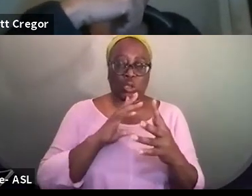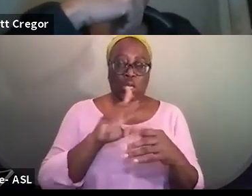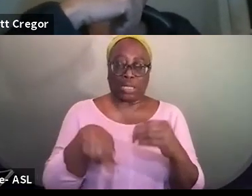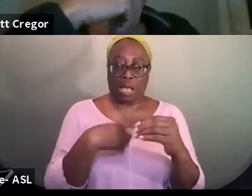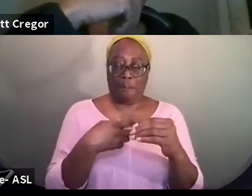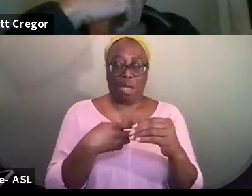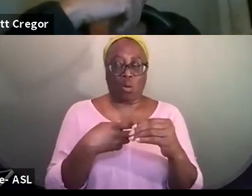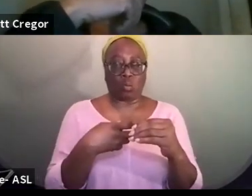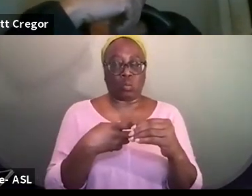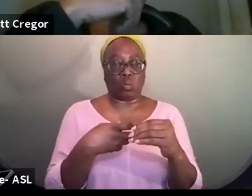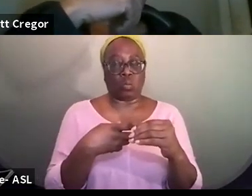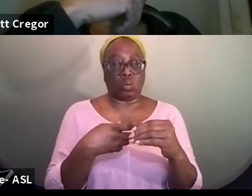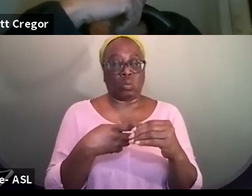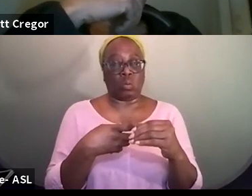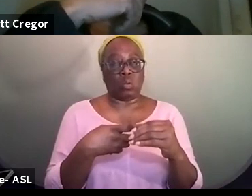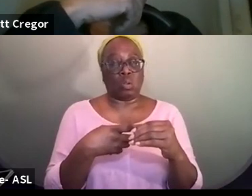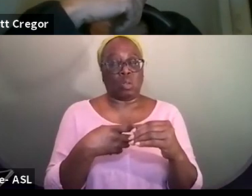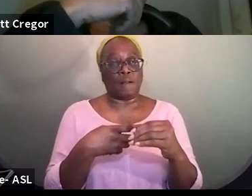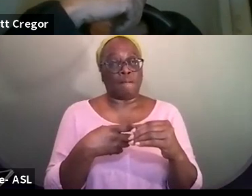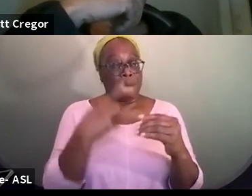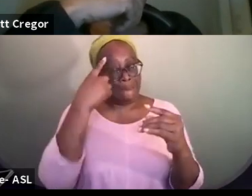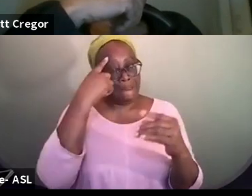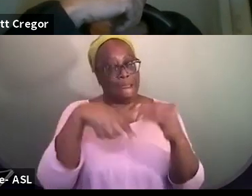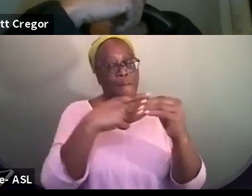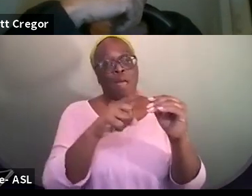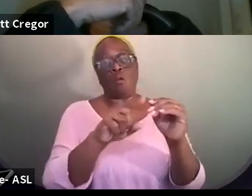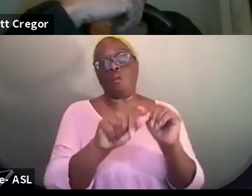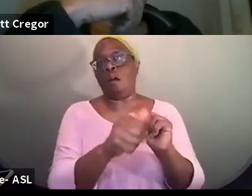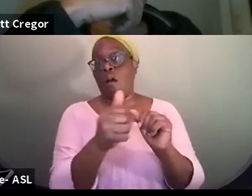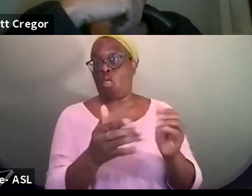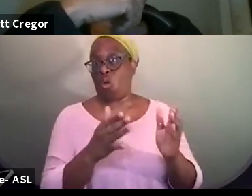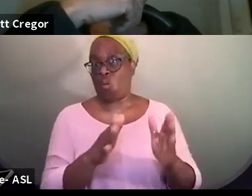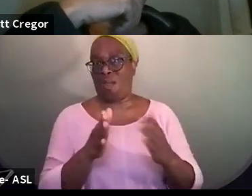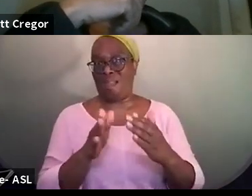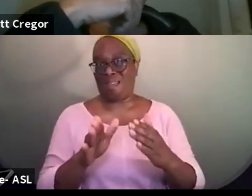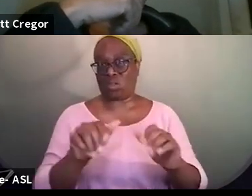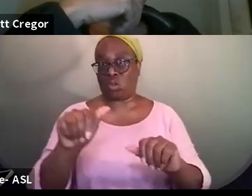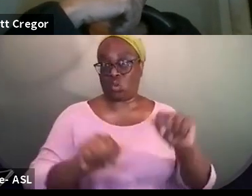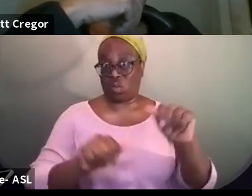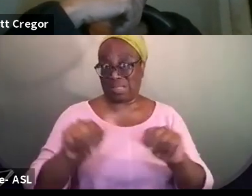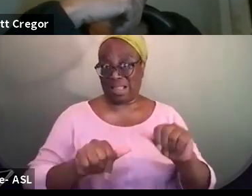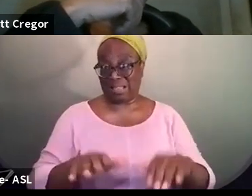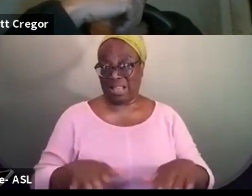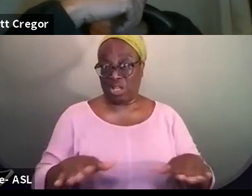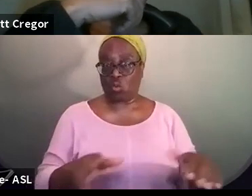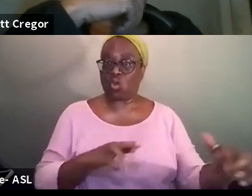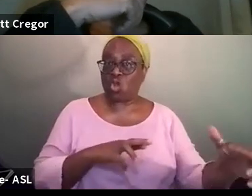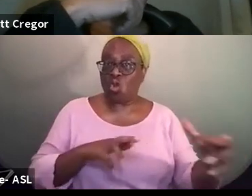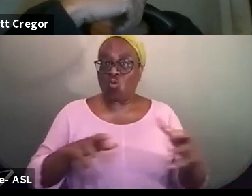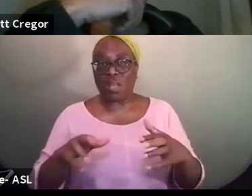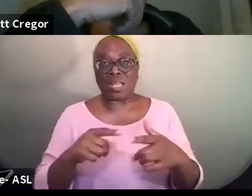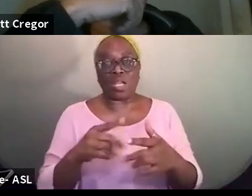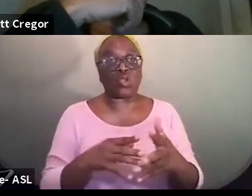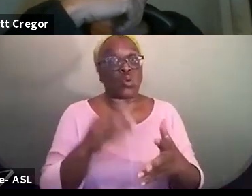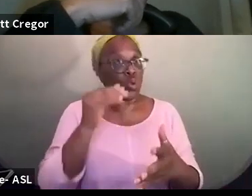at other ways to assess a child's readiness to learn in these